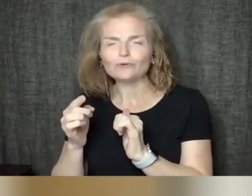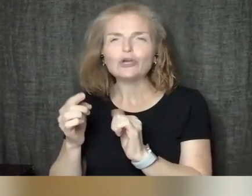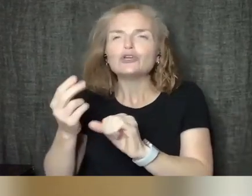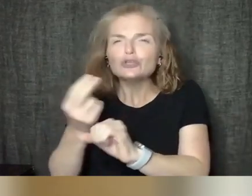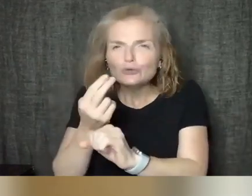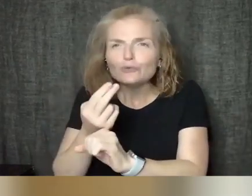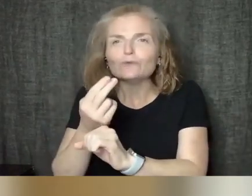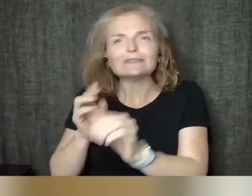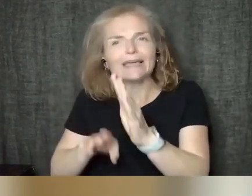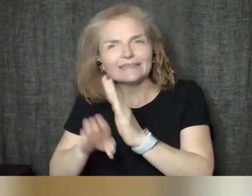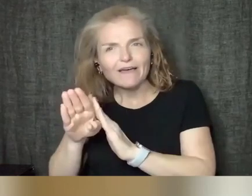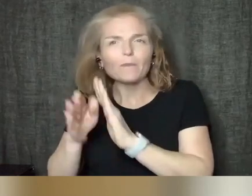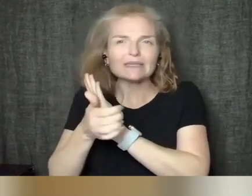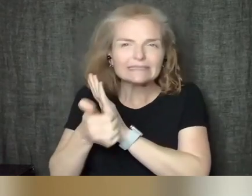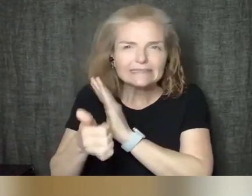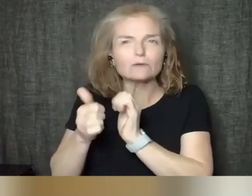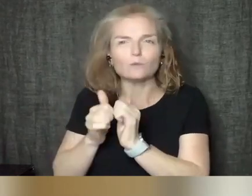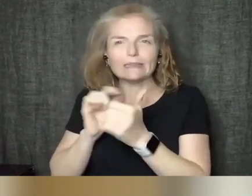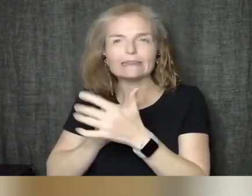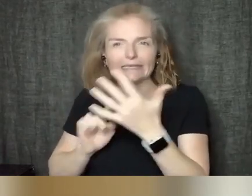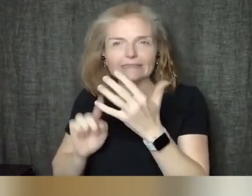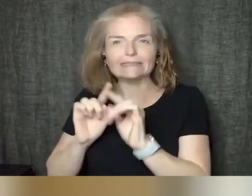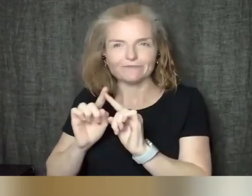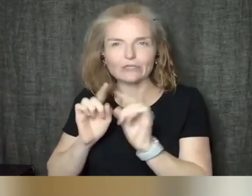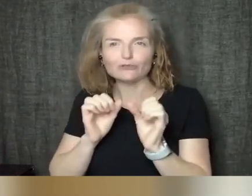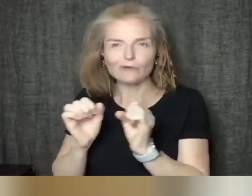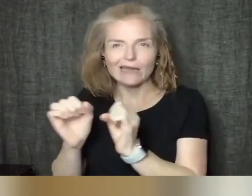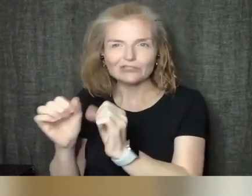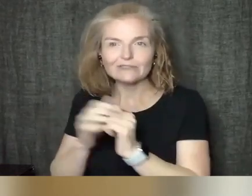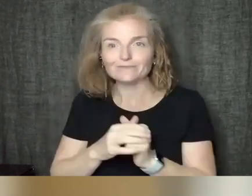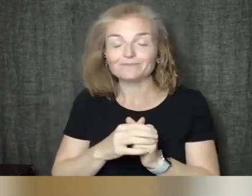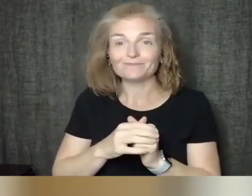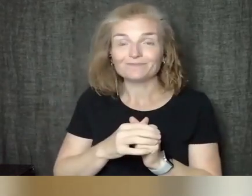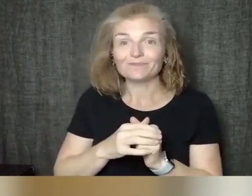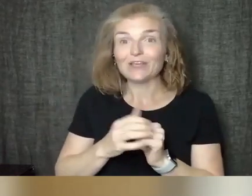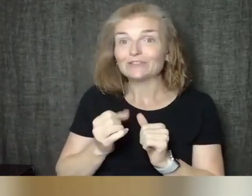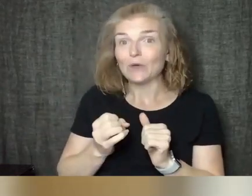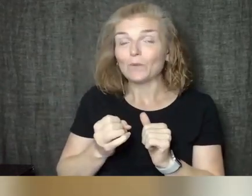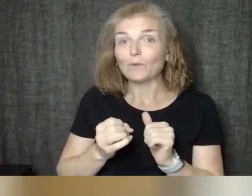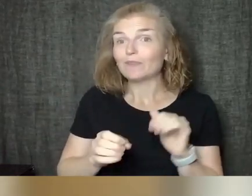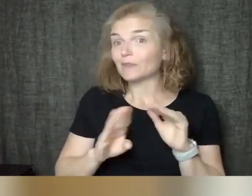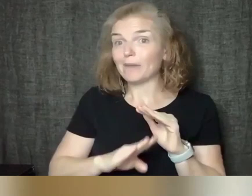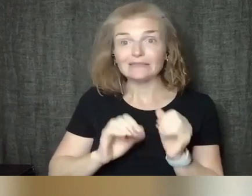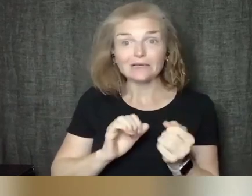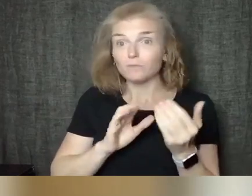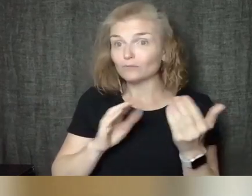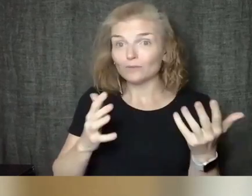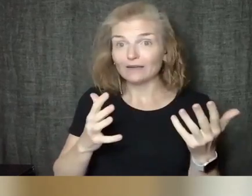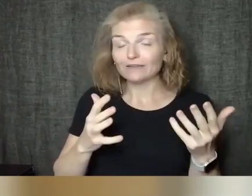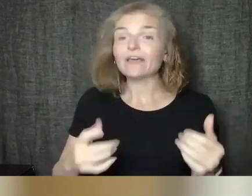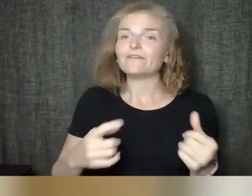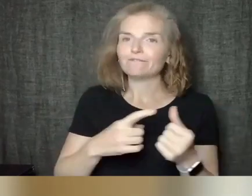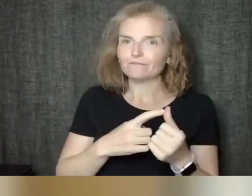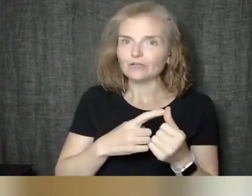the skill or a reflection around it. So the basic approach is to first bring mindfulness.